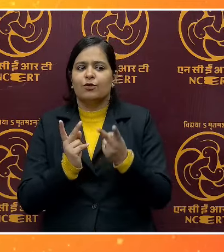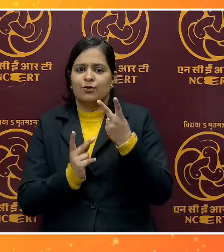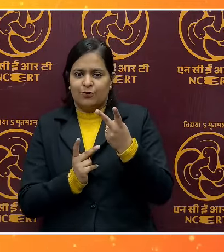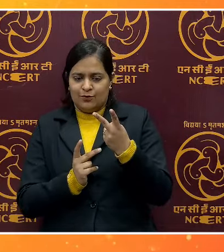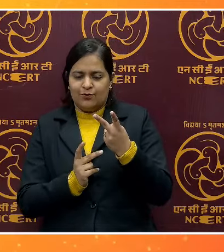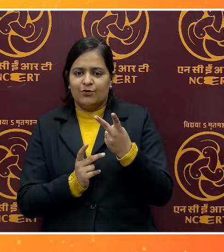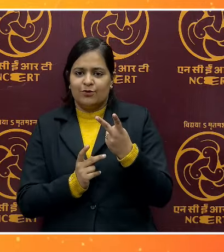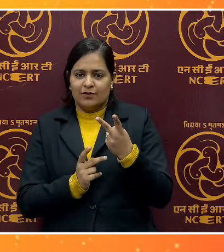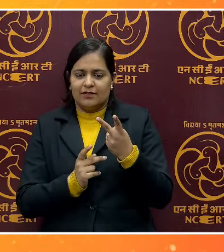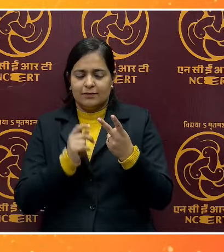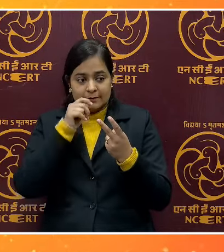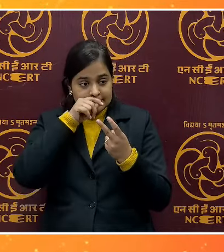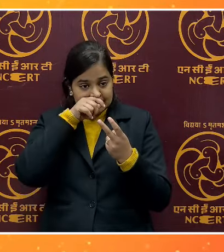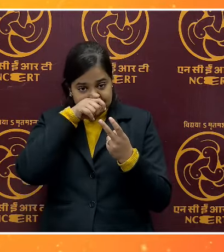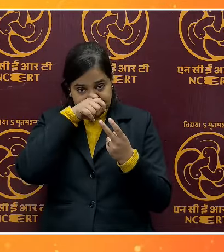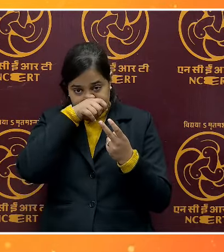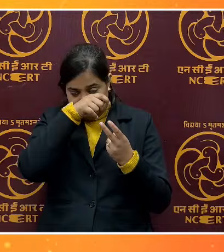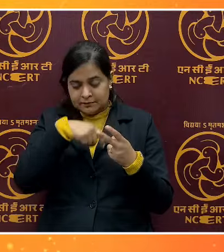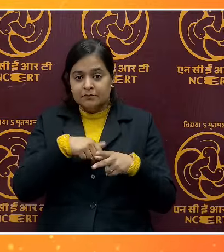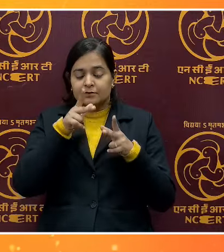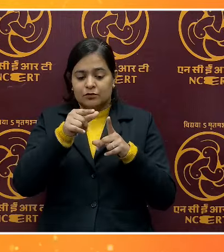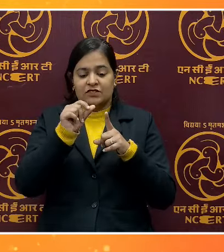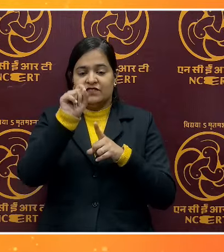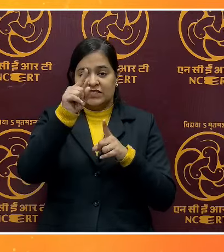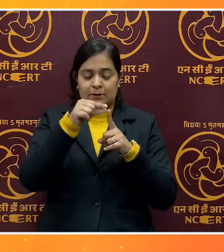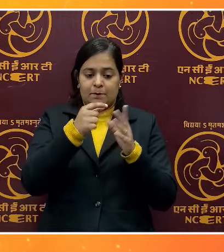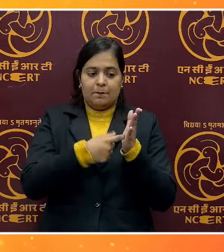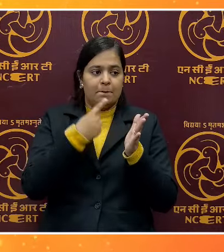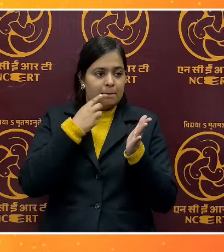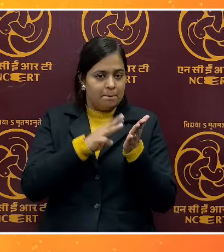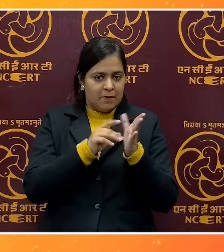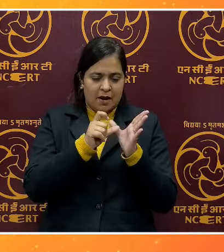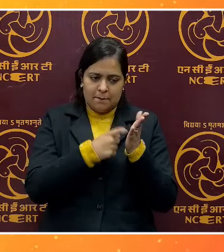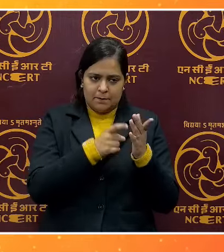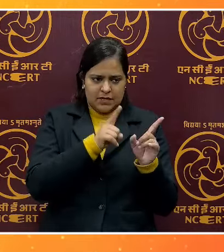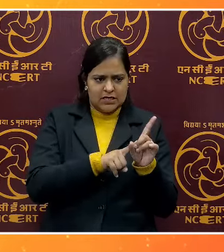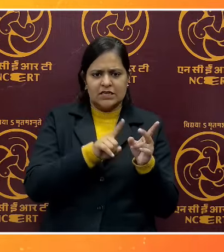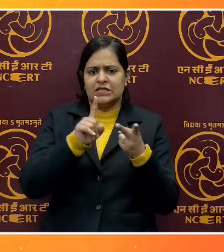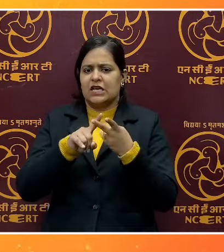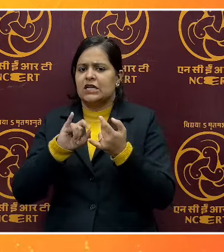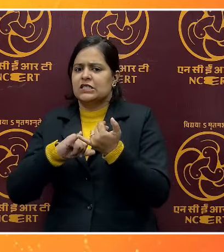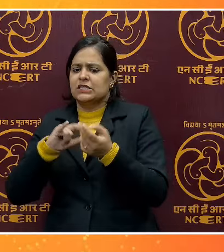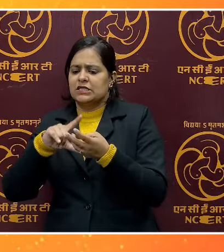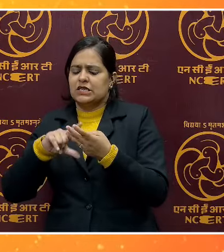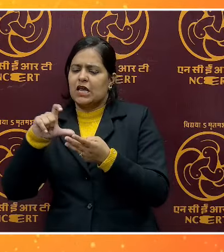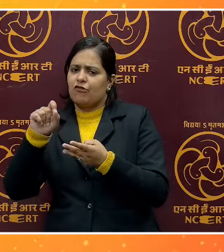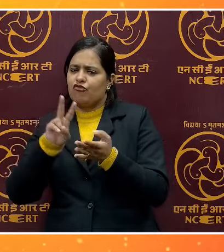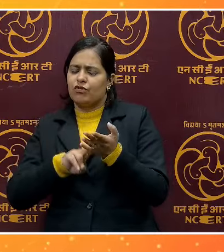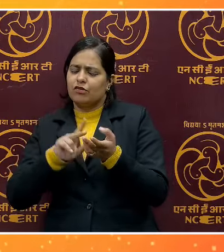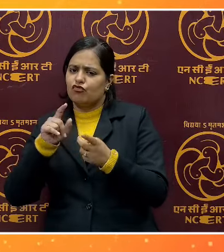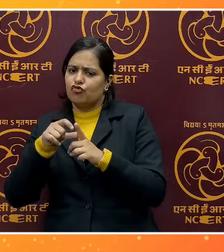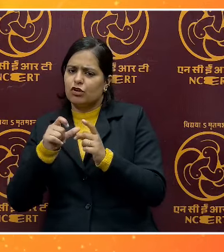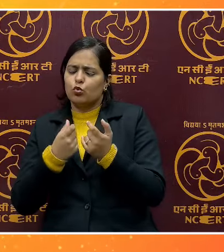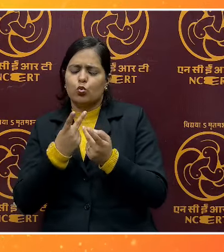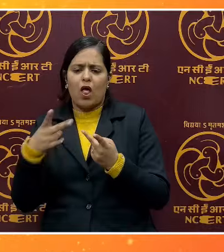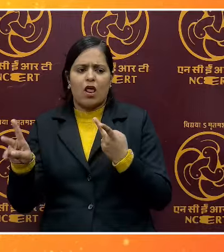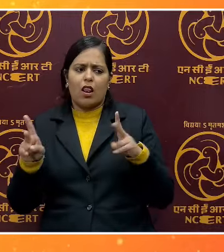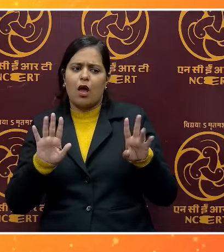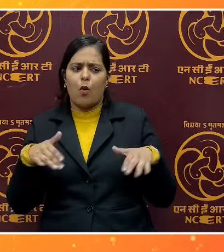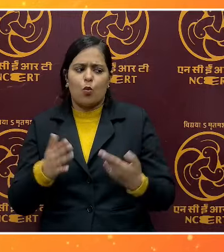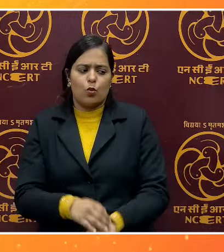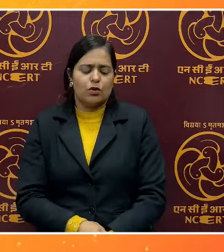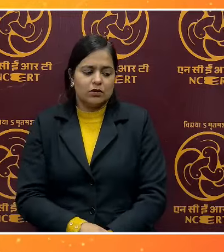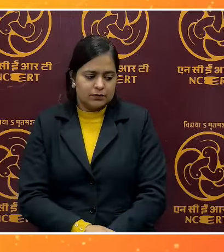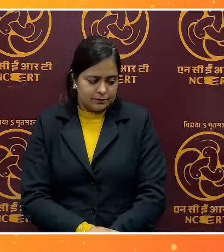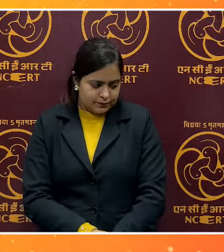or valencies, we can say. One is Yeah. primary and one is secondary. How are they different from each other? Actually, the primary